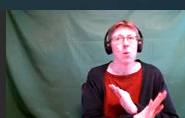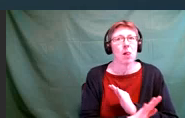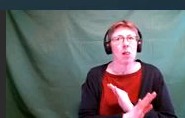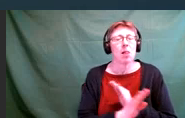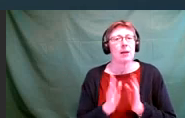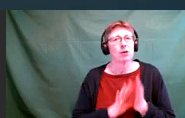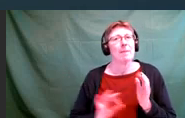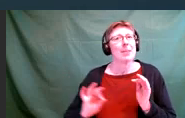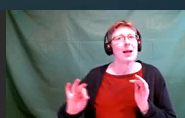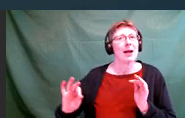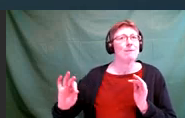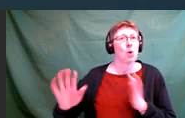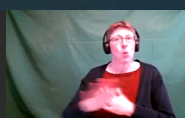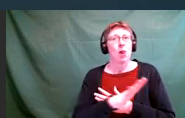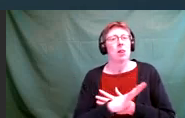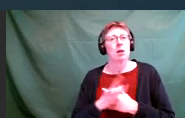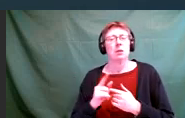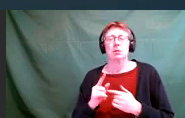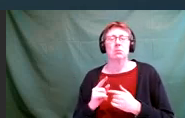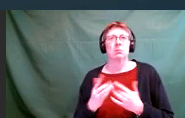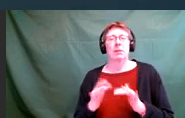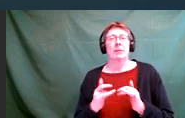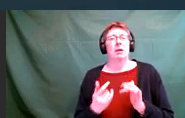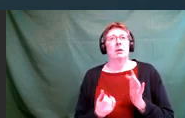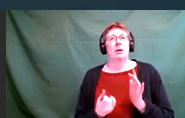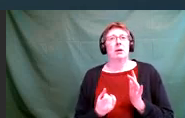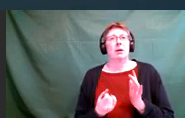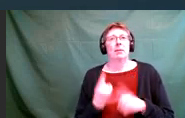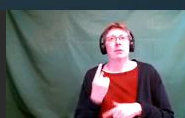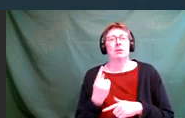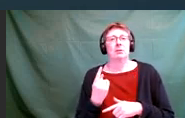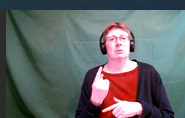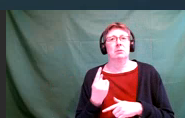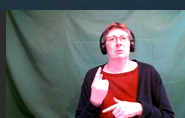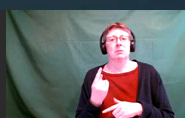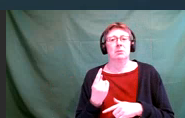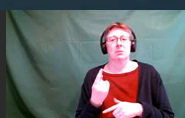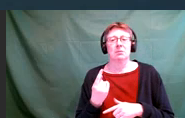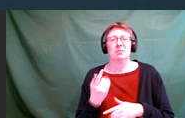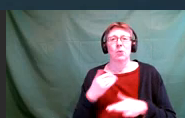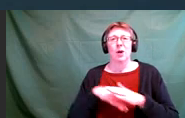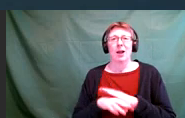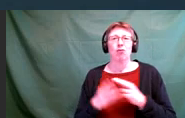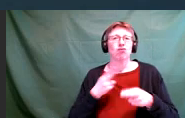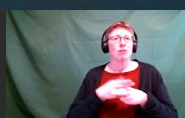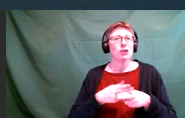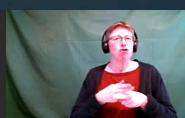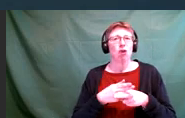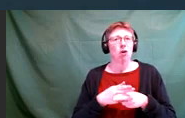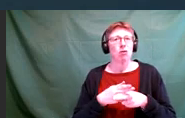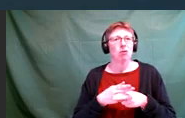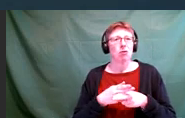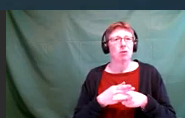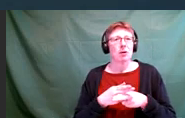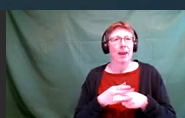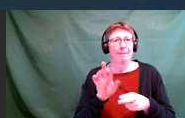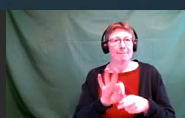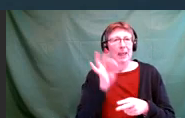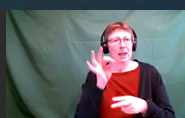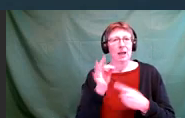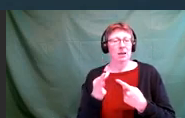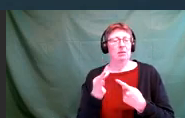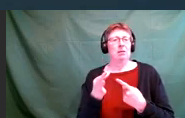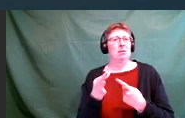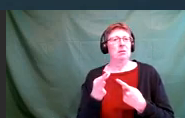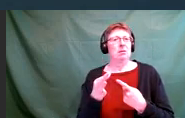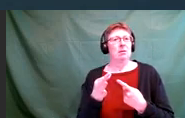So we have one thing off the menu, we don't like it, so we don't like anything on that we